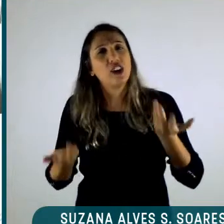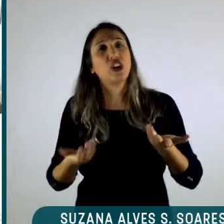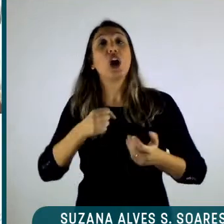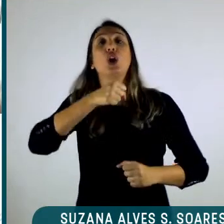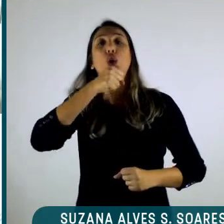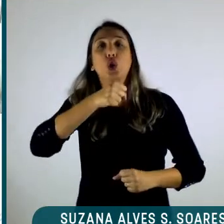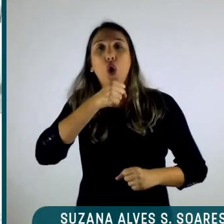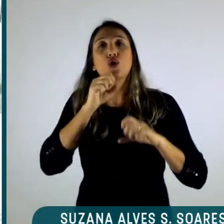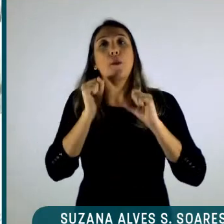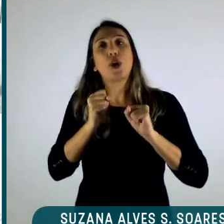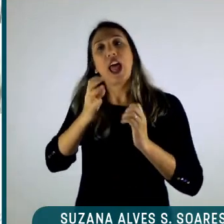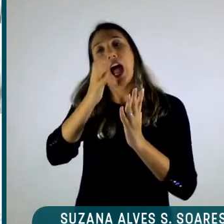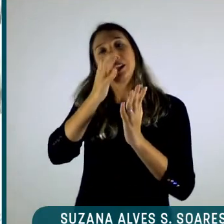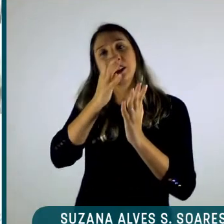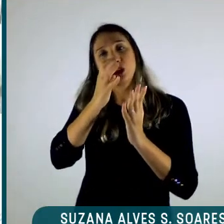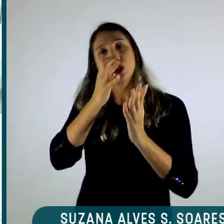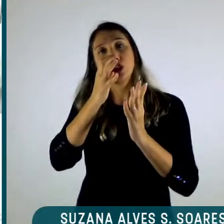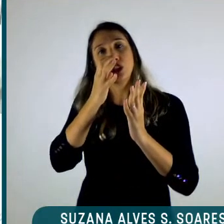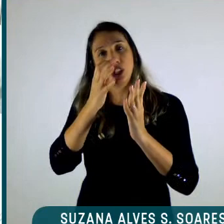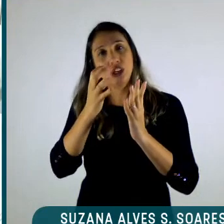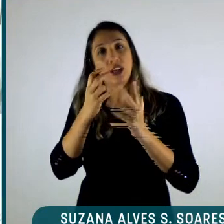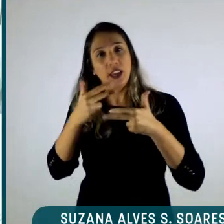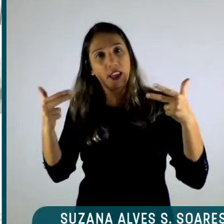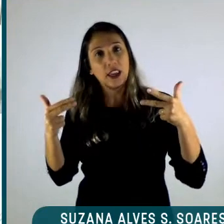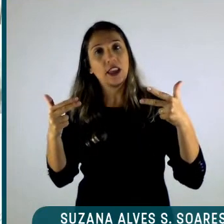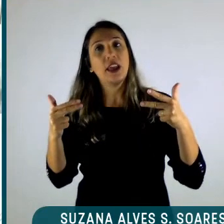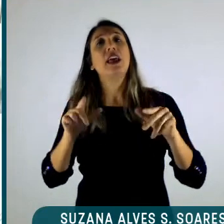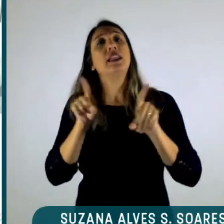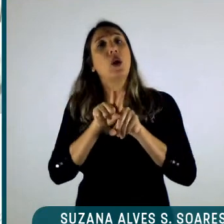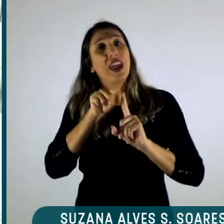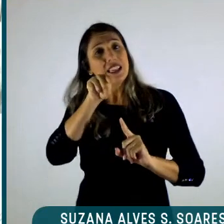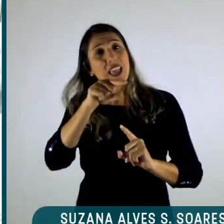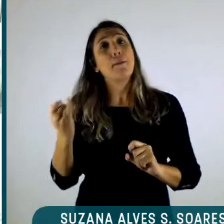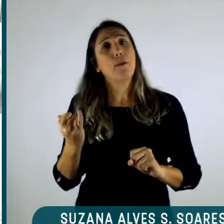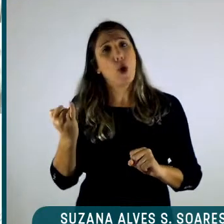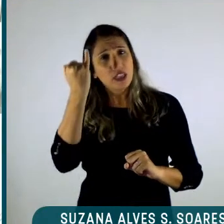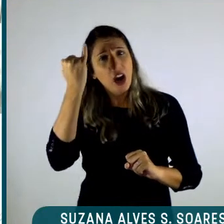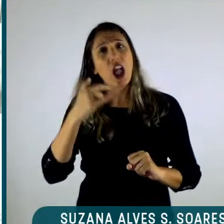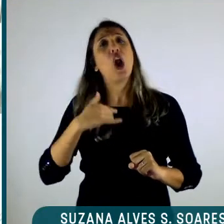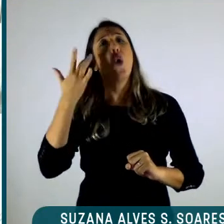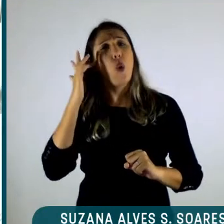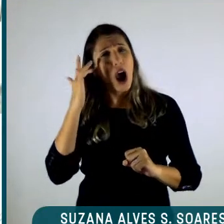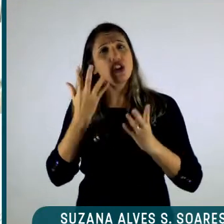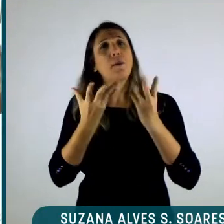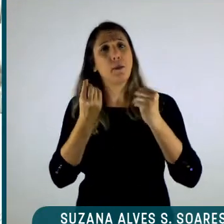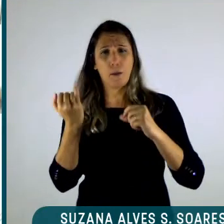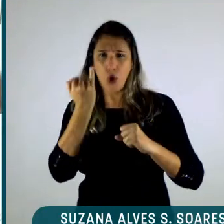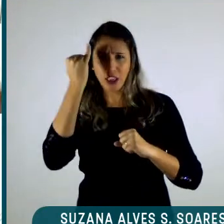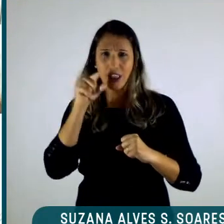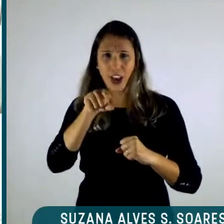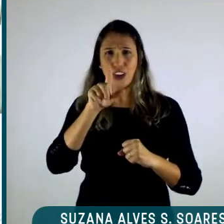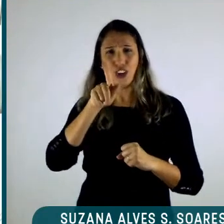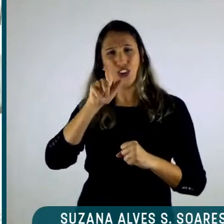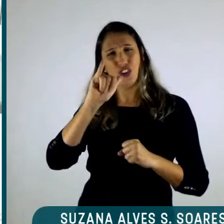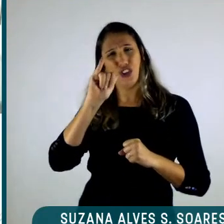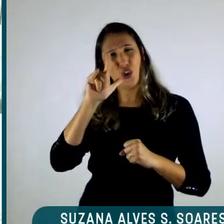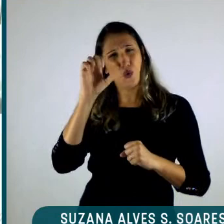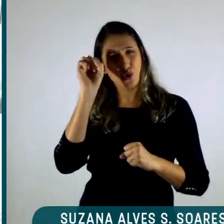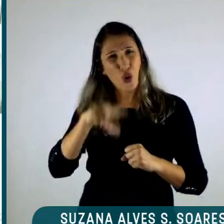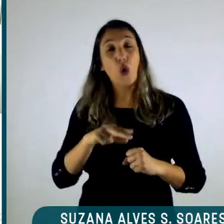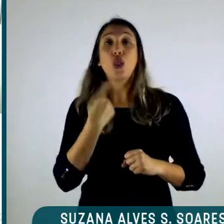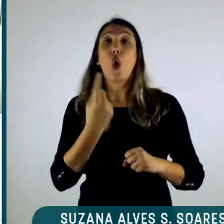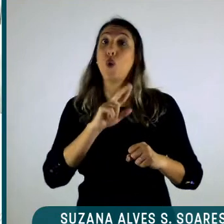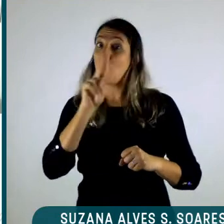teaching activity. We have old people. So this is very important. I think it would be very important,